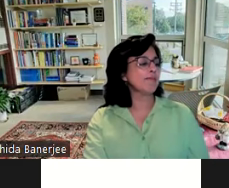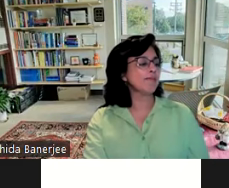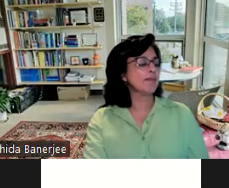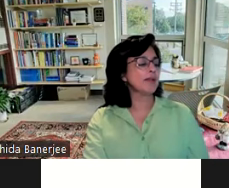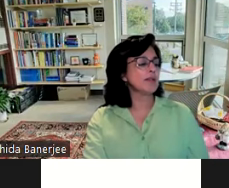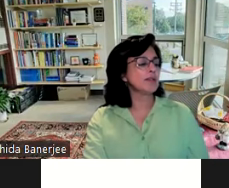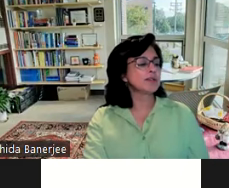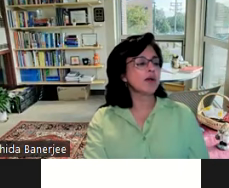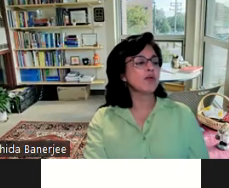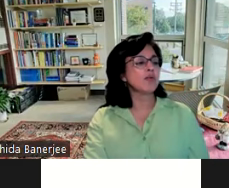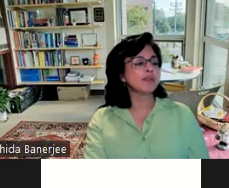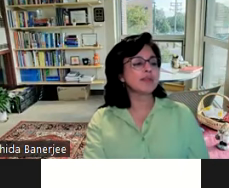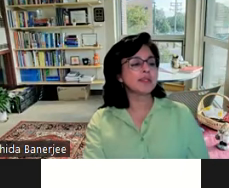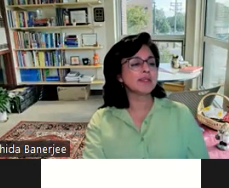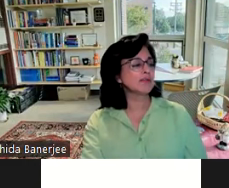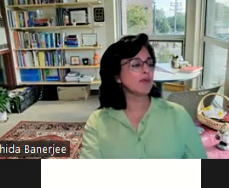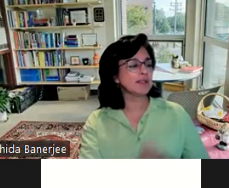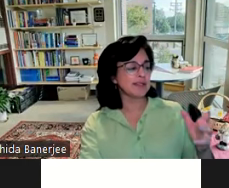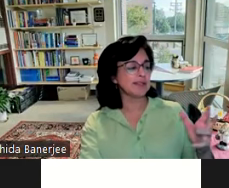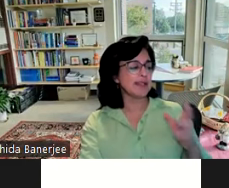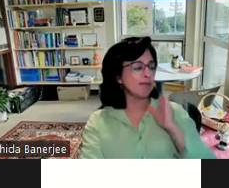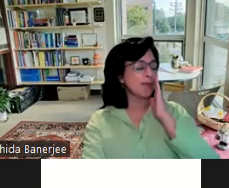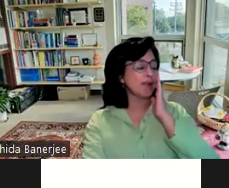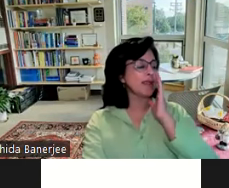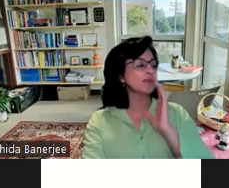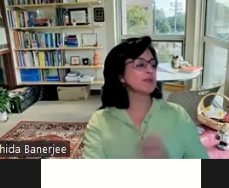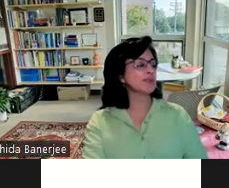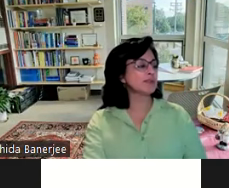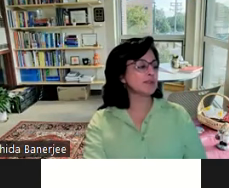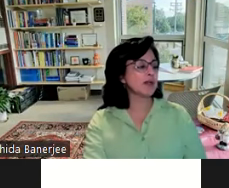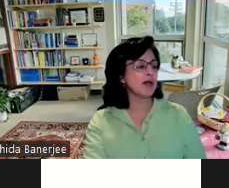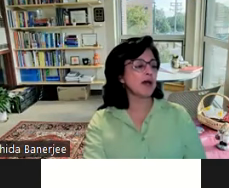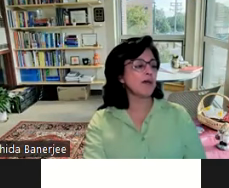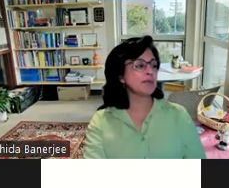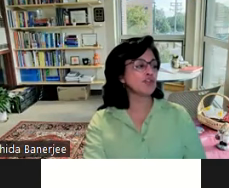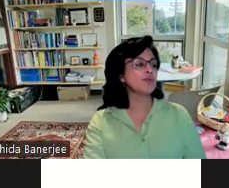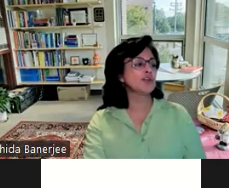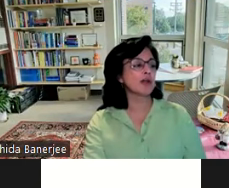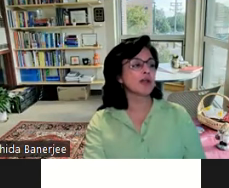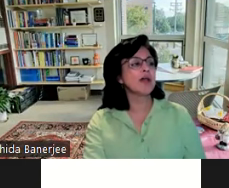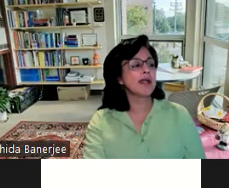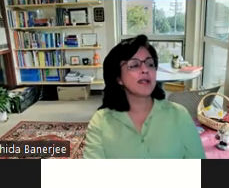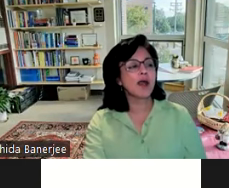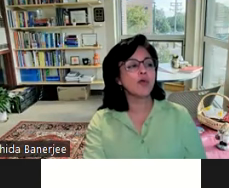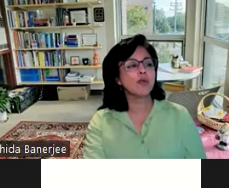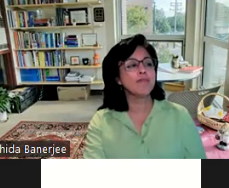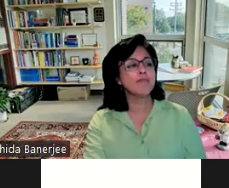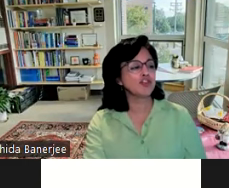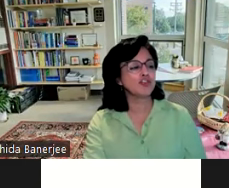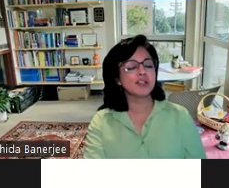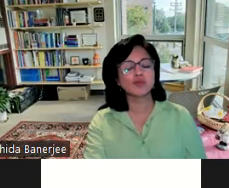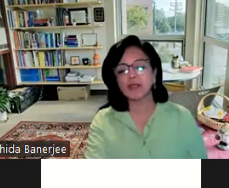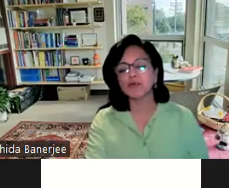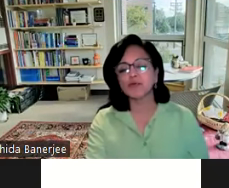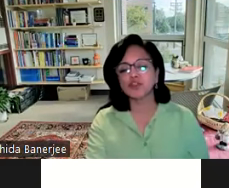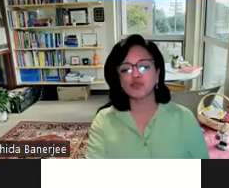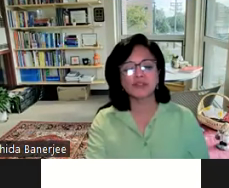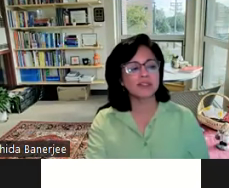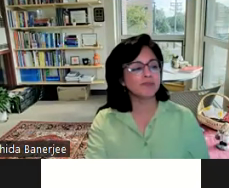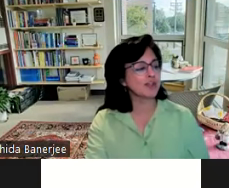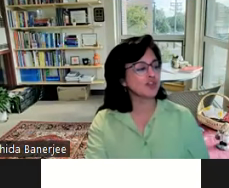Okay, so this was an example that was to be talked. And how will we measure this? Why did